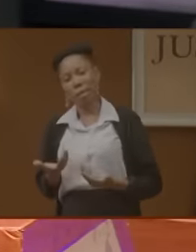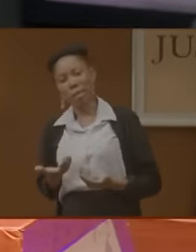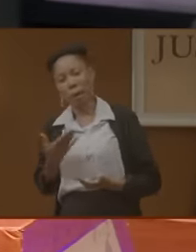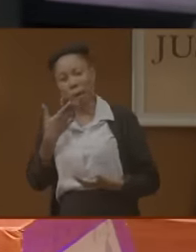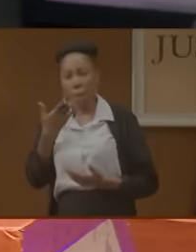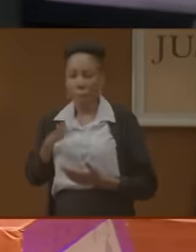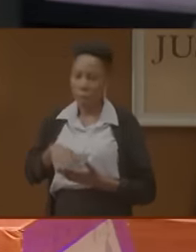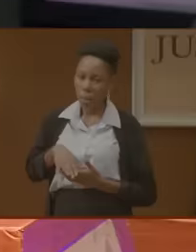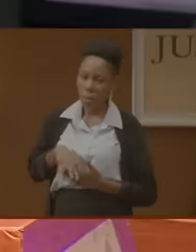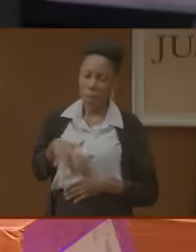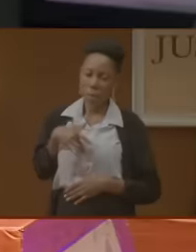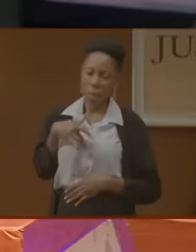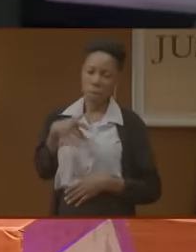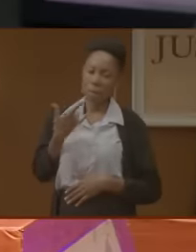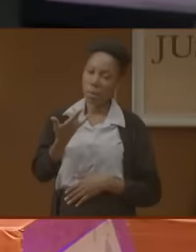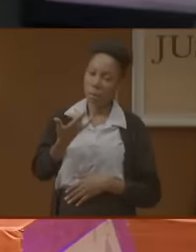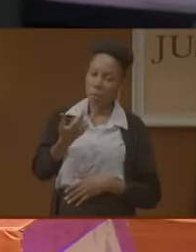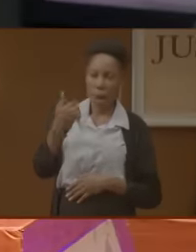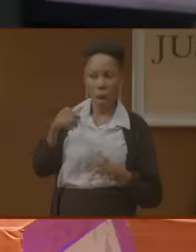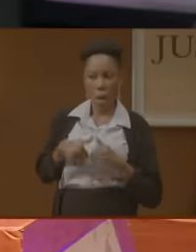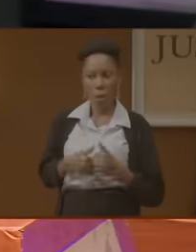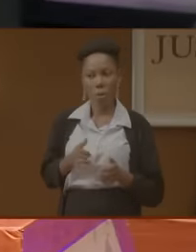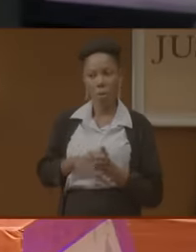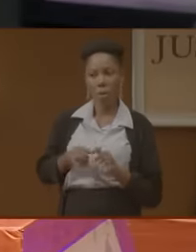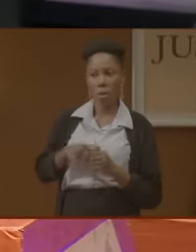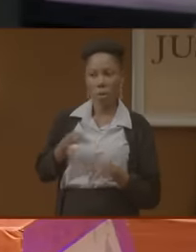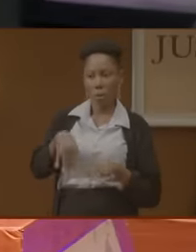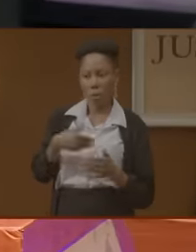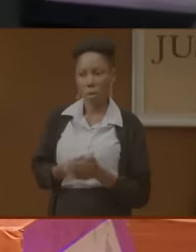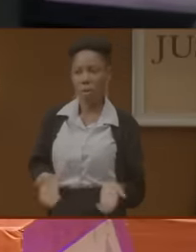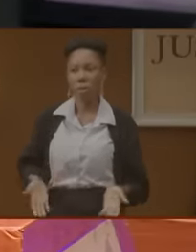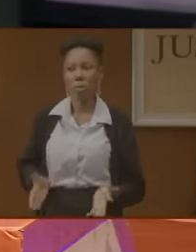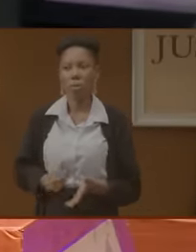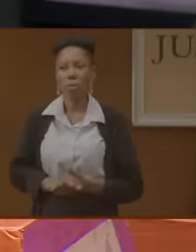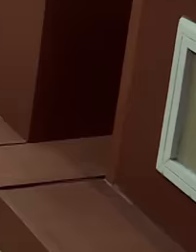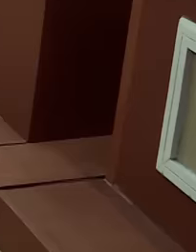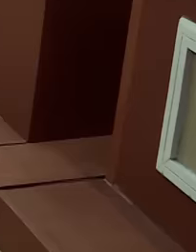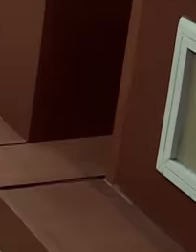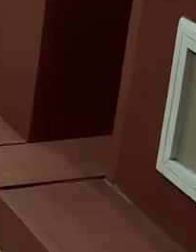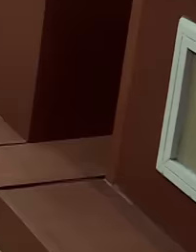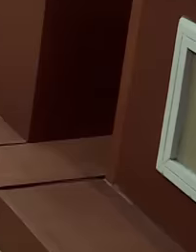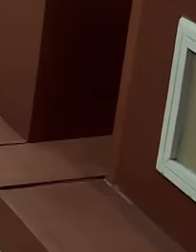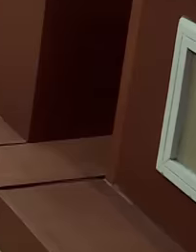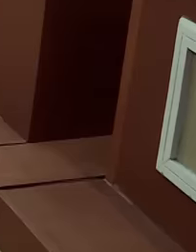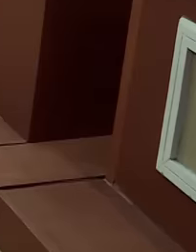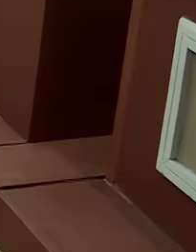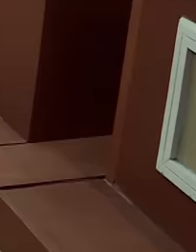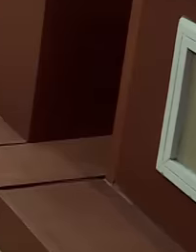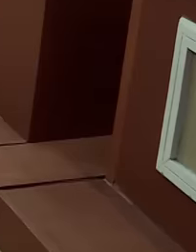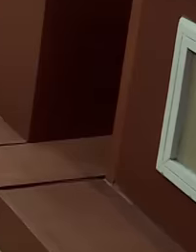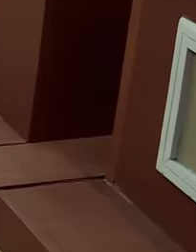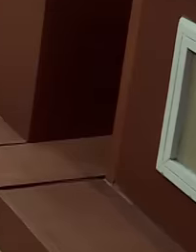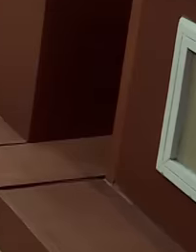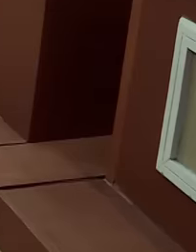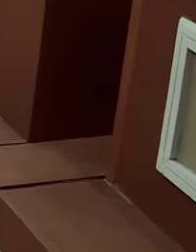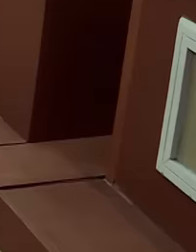hearing what he was saying. And so that is how we have the home at our East now. The plaintiff, Priscilla Bello,